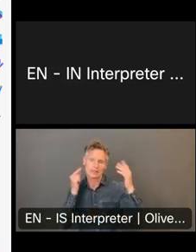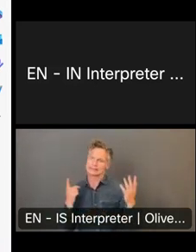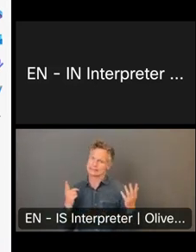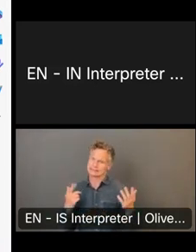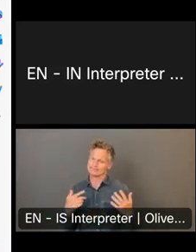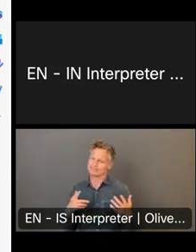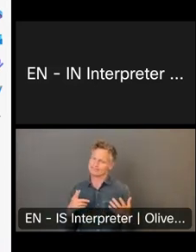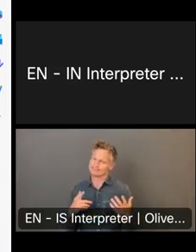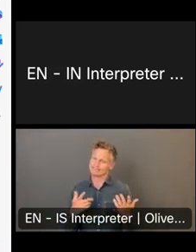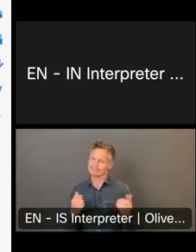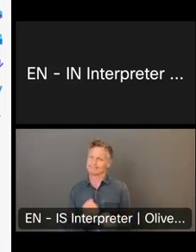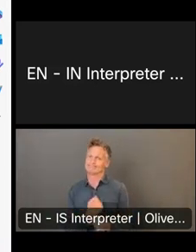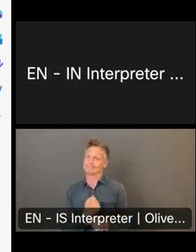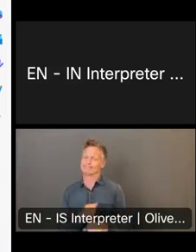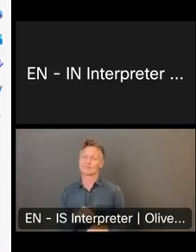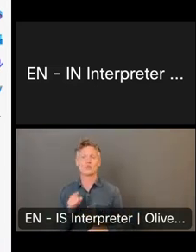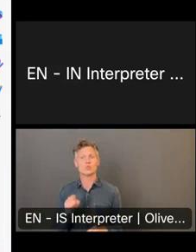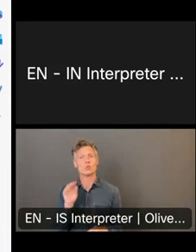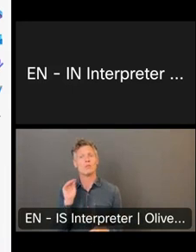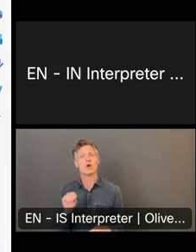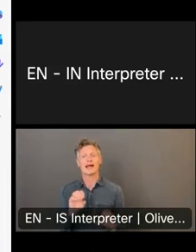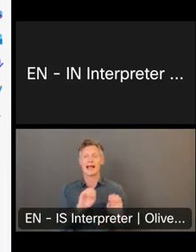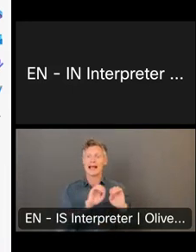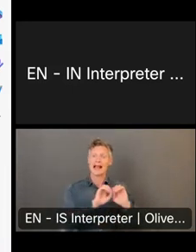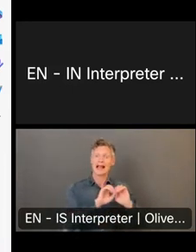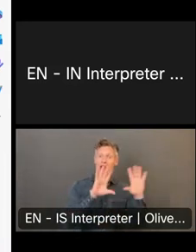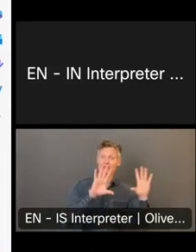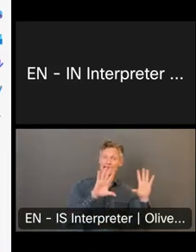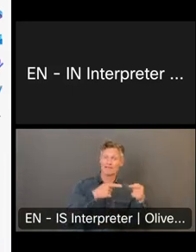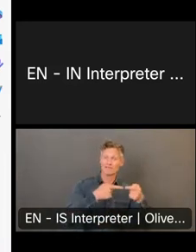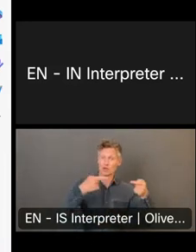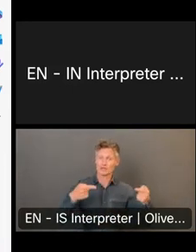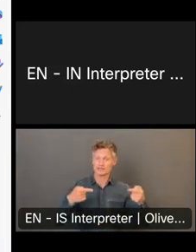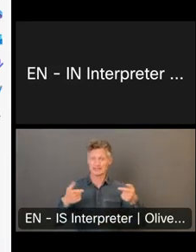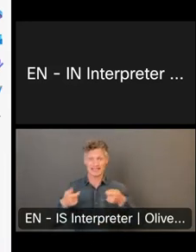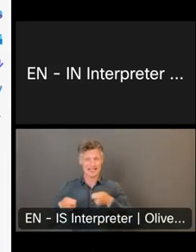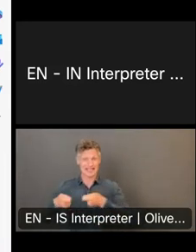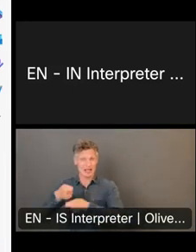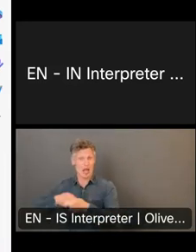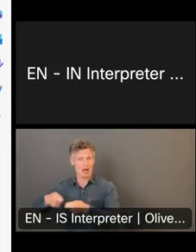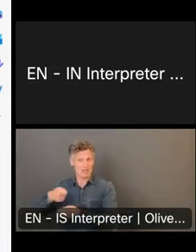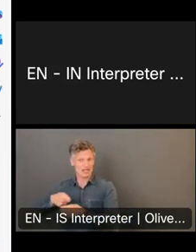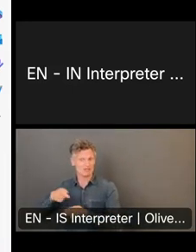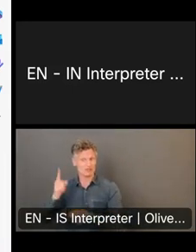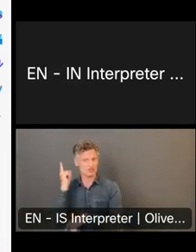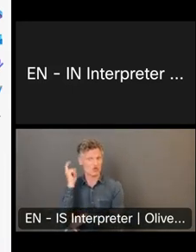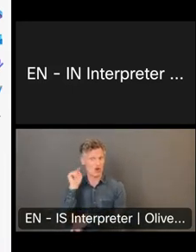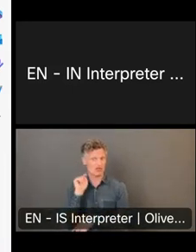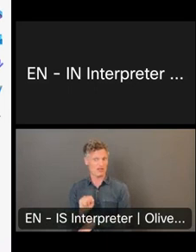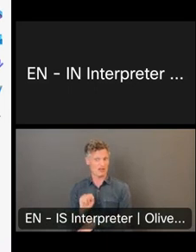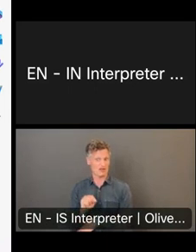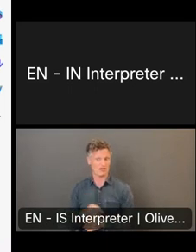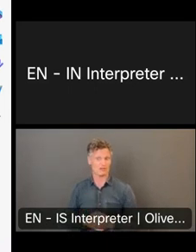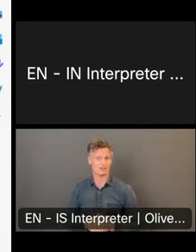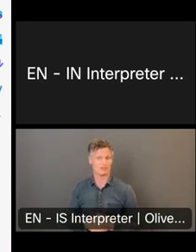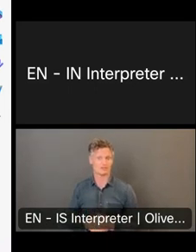put clarity versus economy. It was your starting point, added expressivity as the umbrella that may tie those